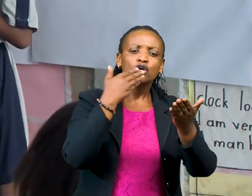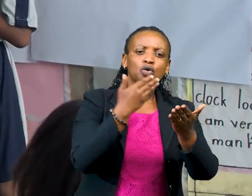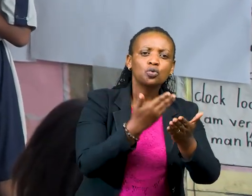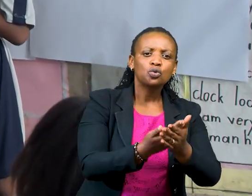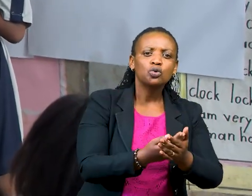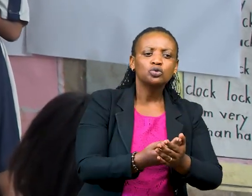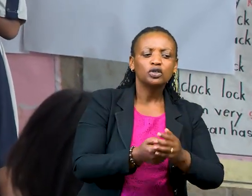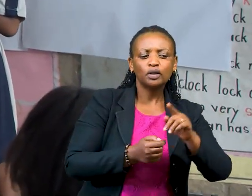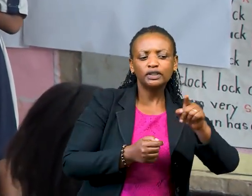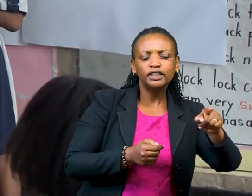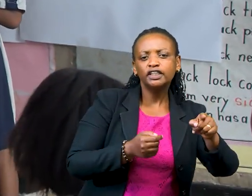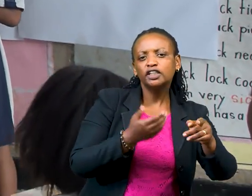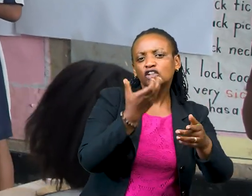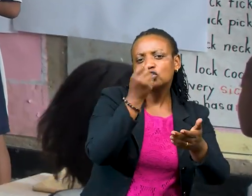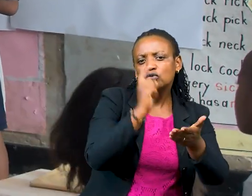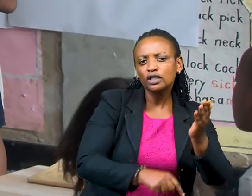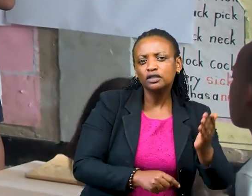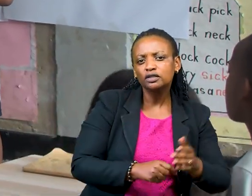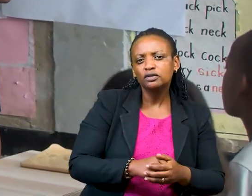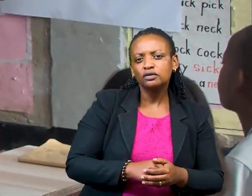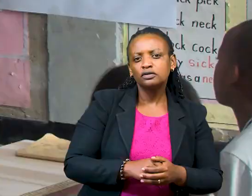and he is holding,